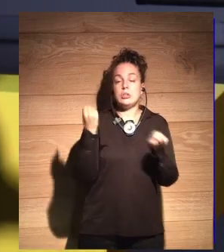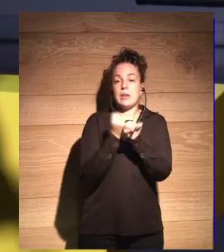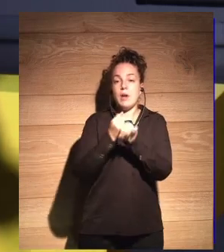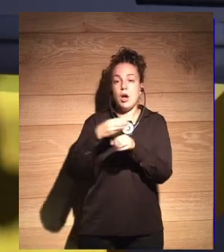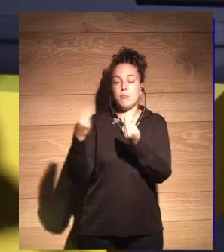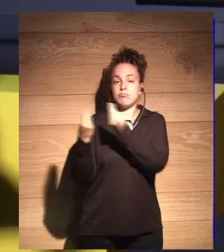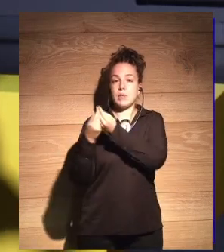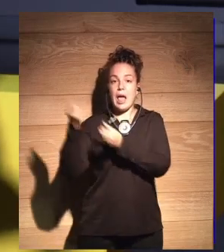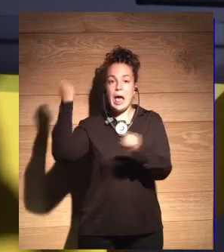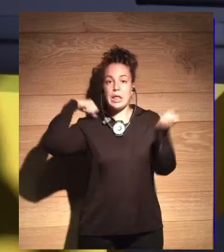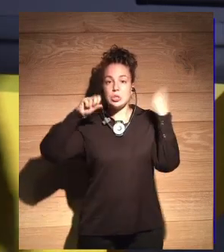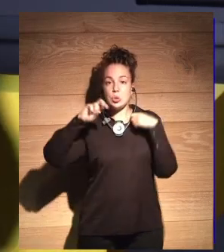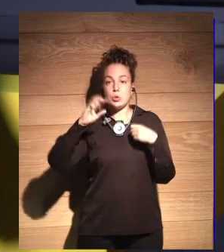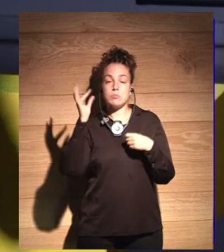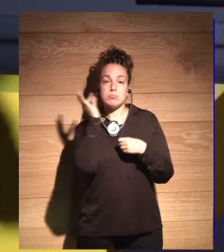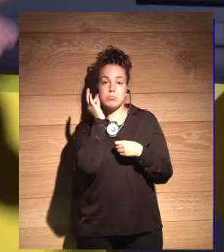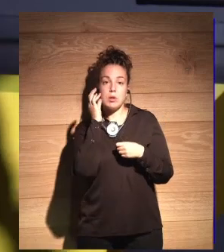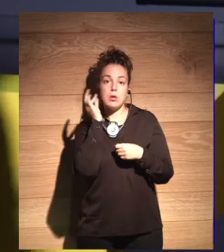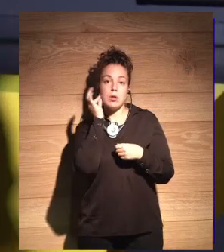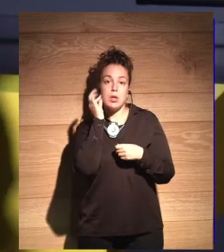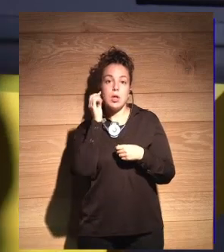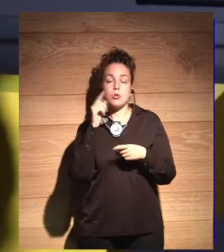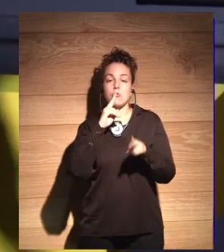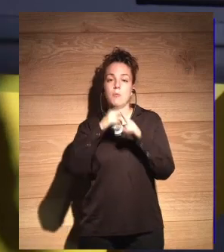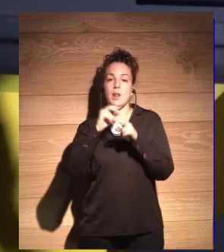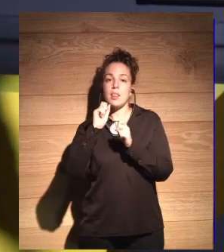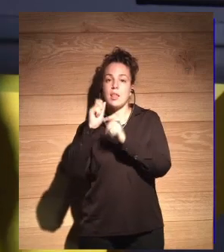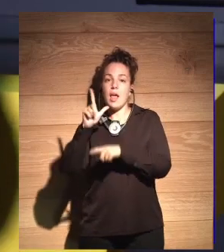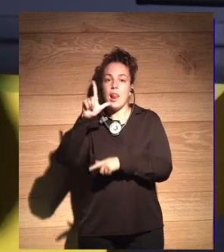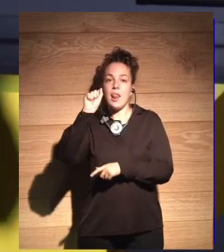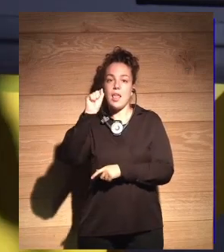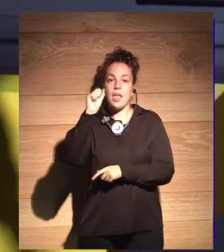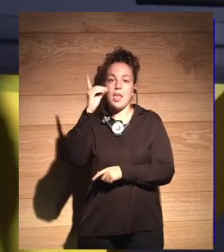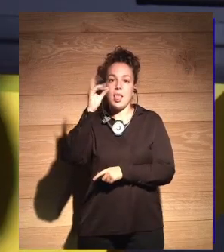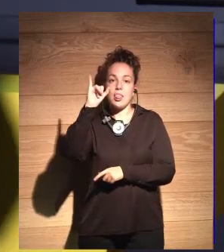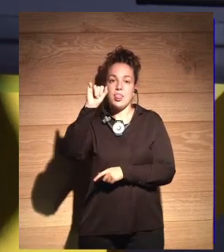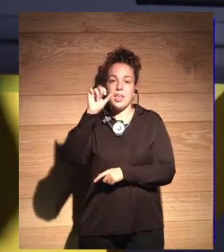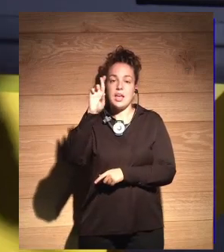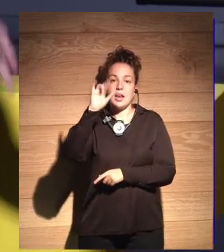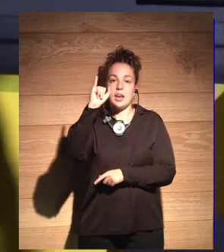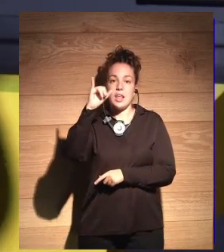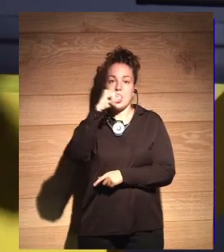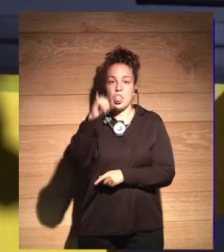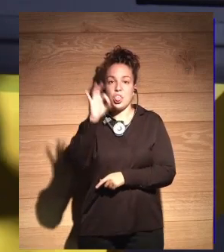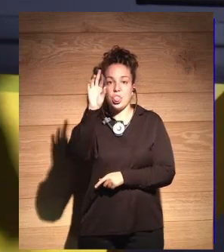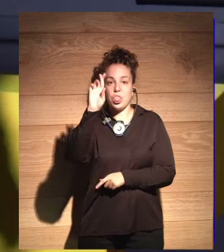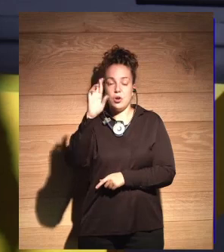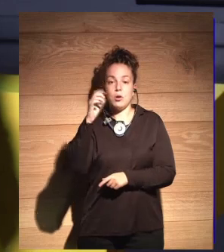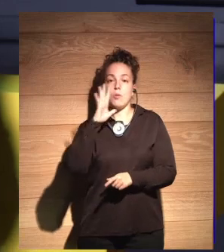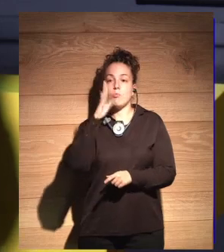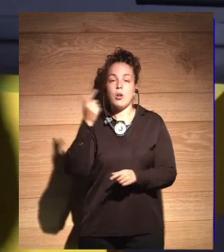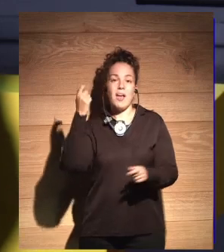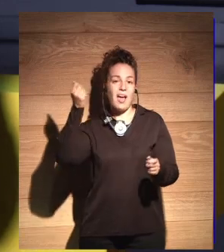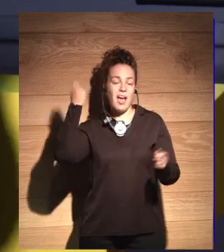She's also known as Lady Rizzo. She's an amazing cabaret star singer. So I was going to build this